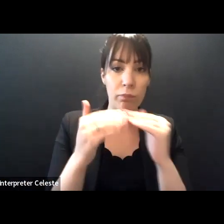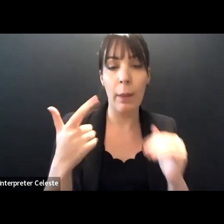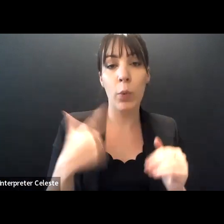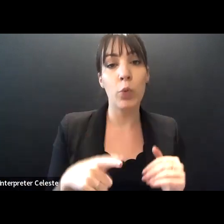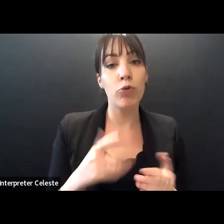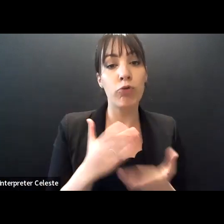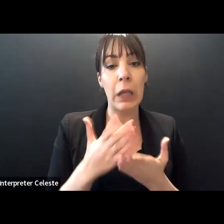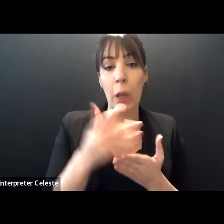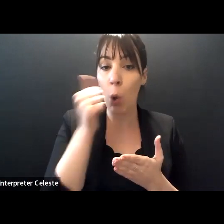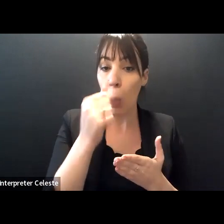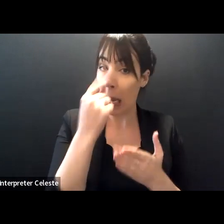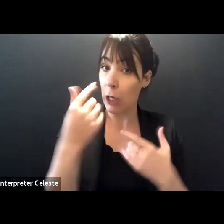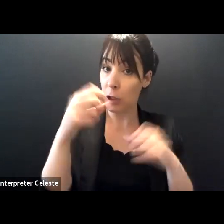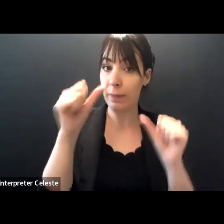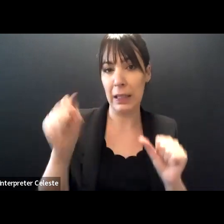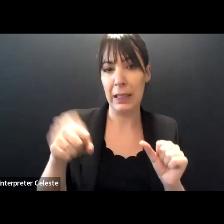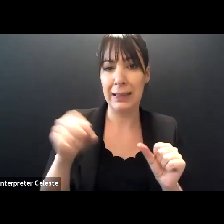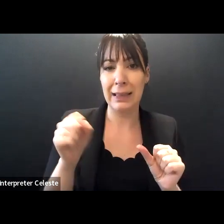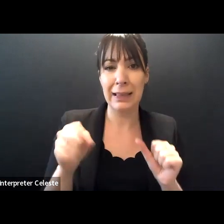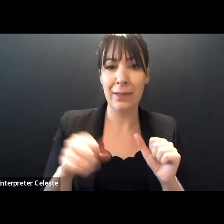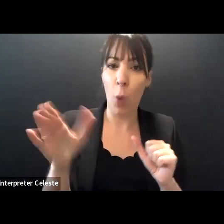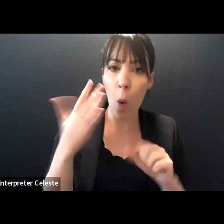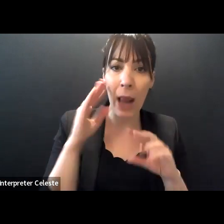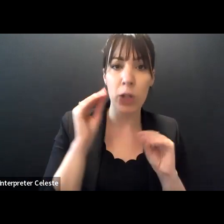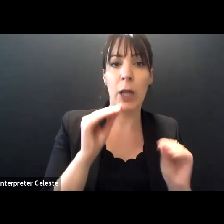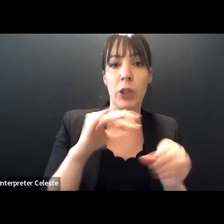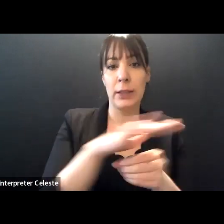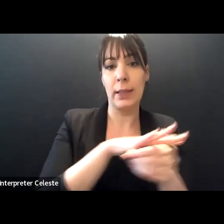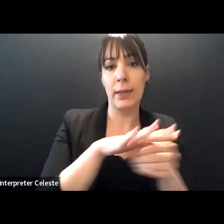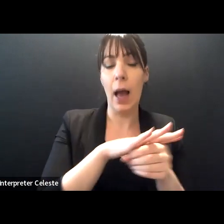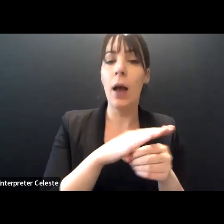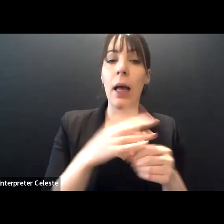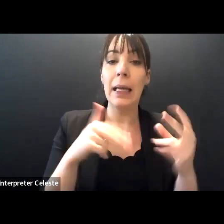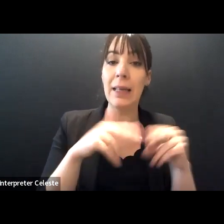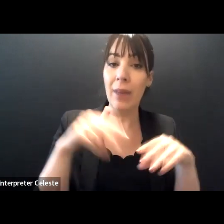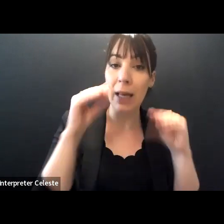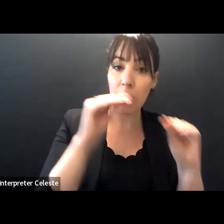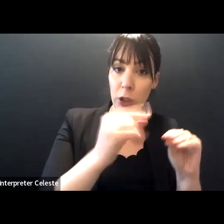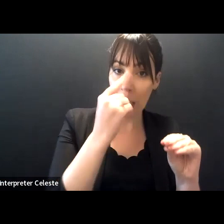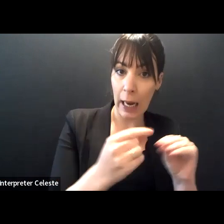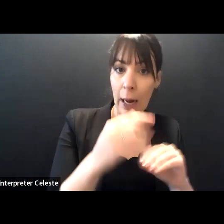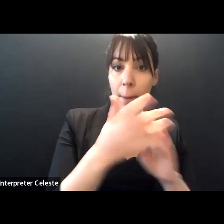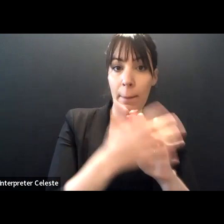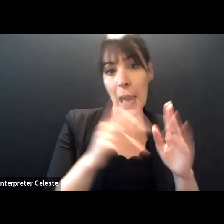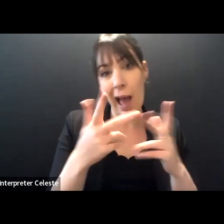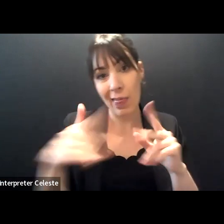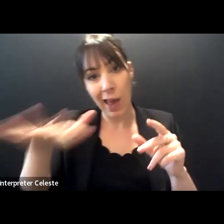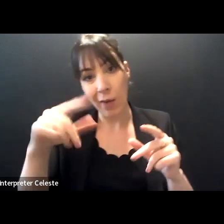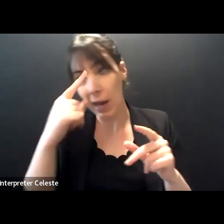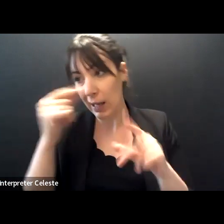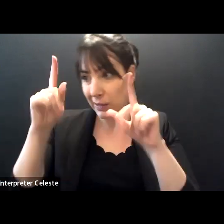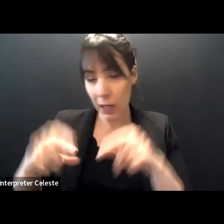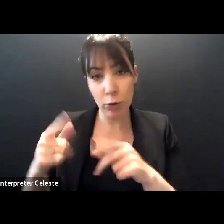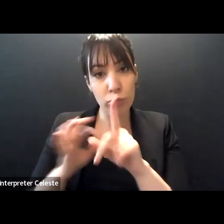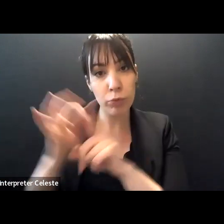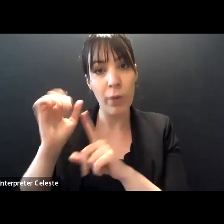something that we can do together for the entire sector. And as a sector, we can then encourage other sectors to do more in this space as well. So